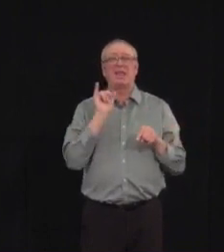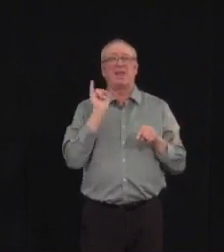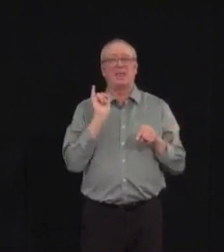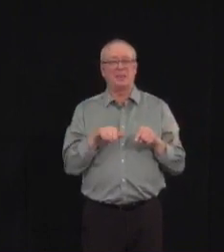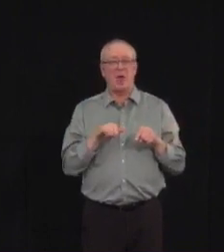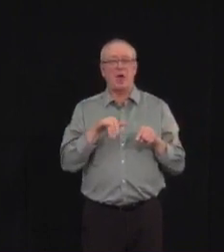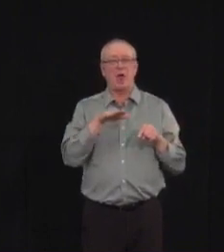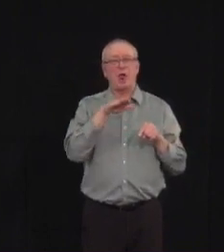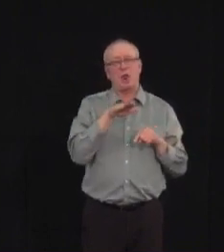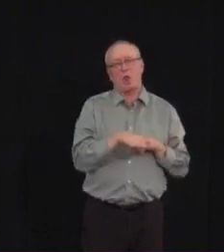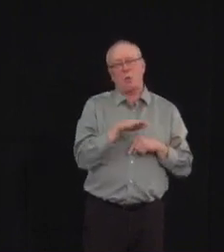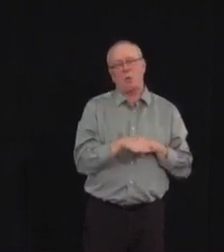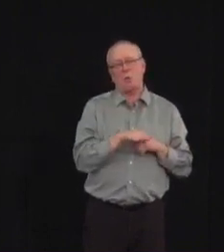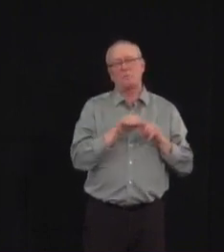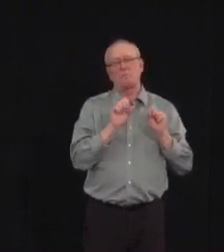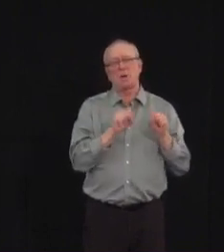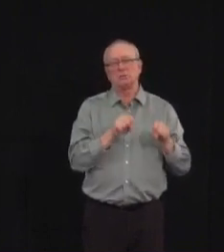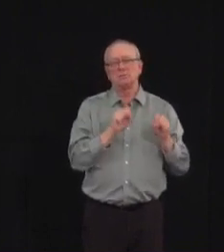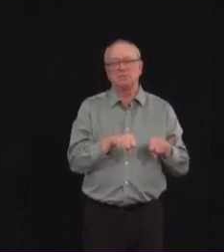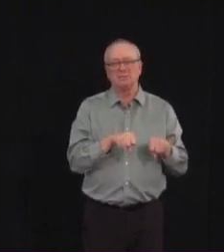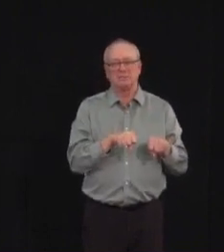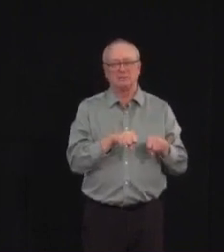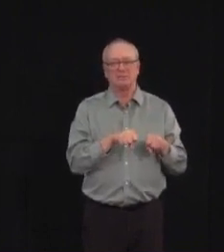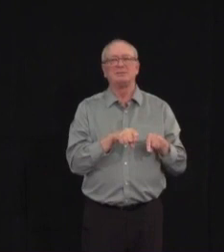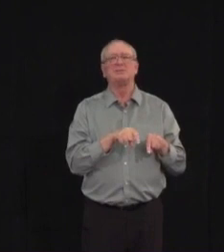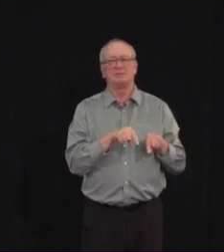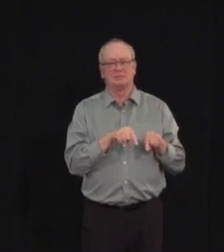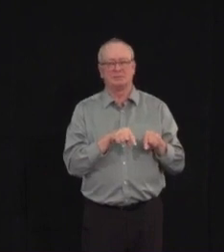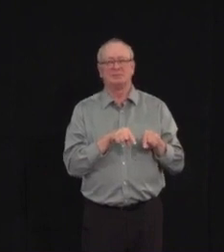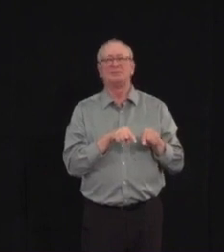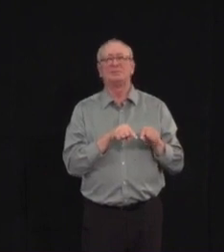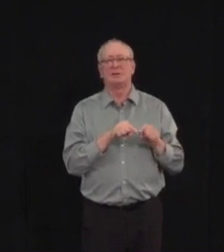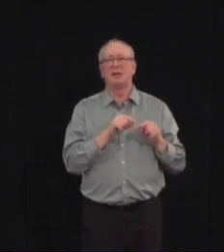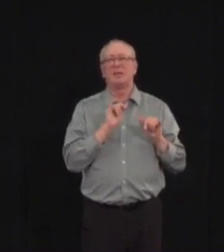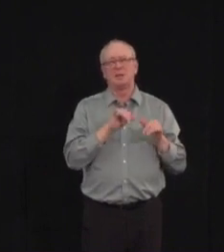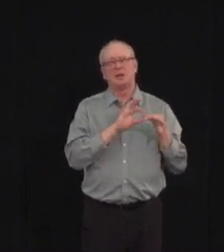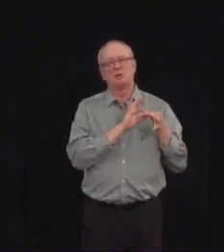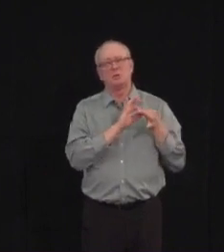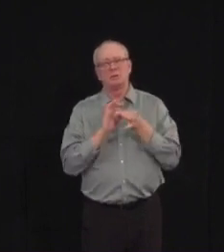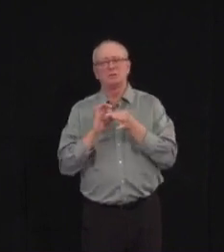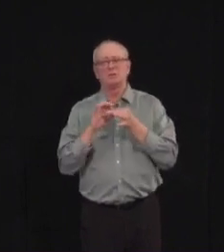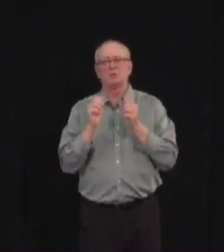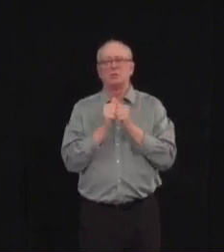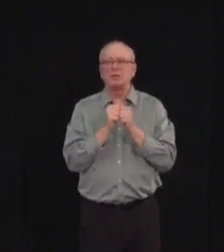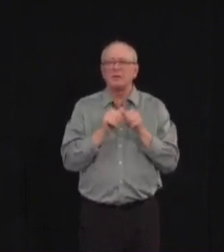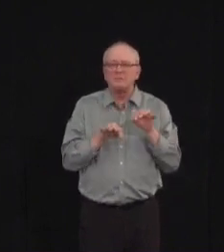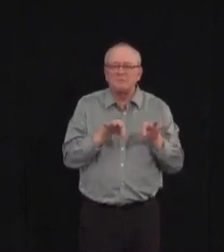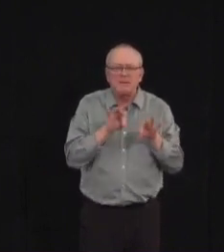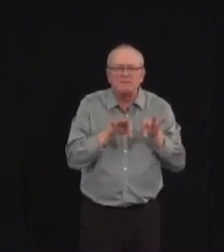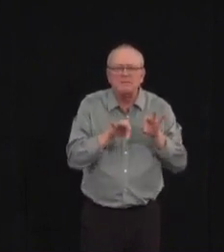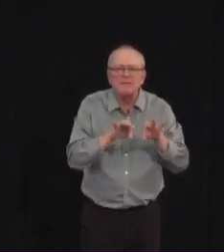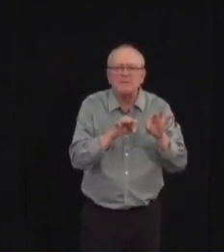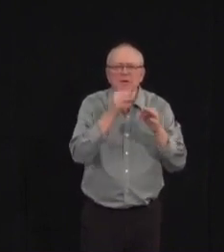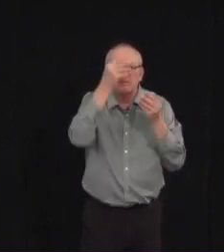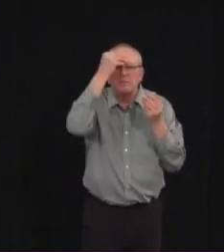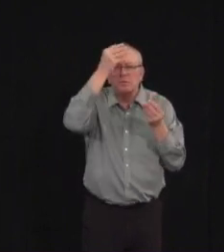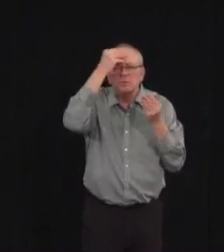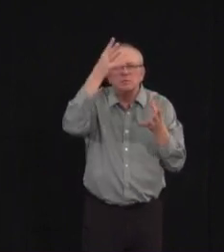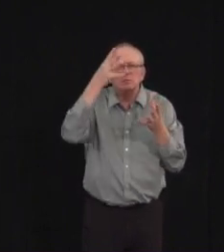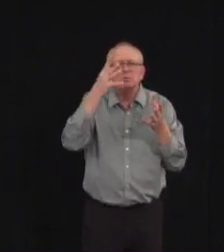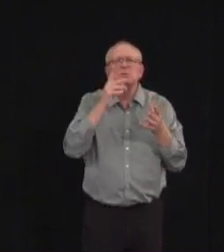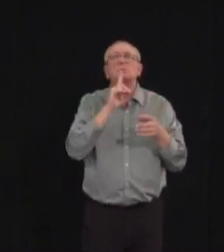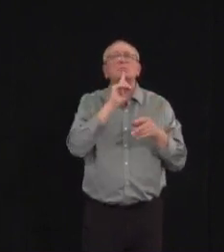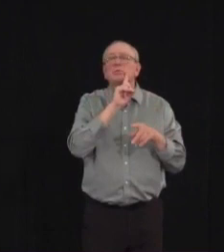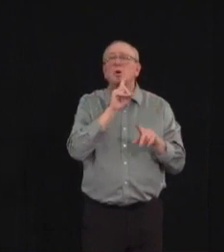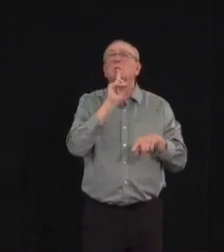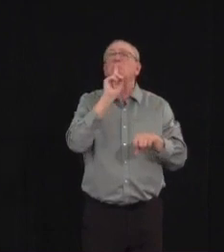assumptions from other jurisdictions or so much as the epidemiological literature as the actual experience that we have seen